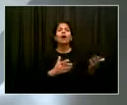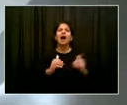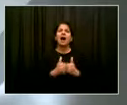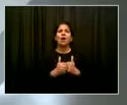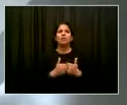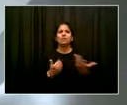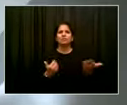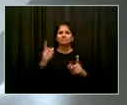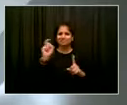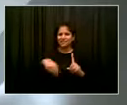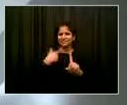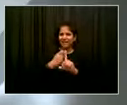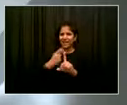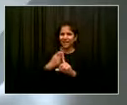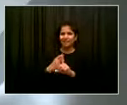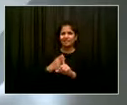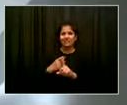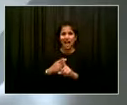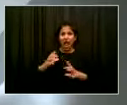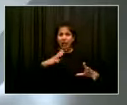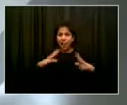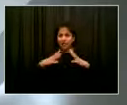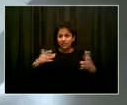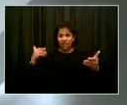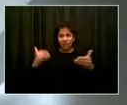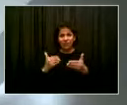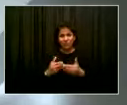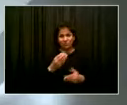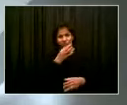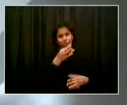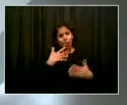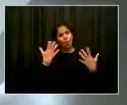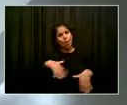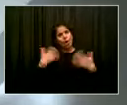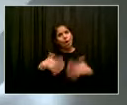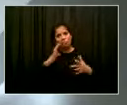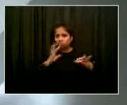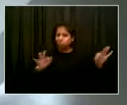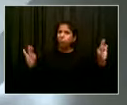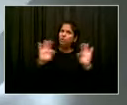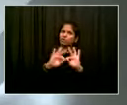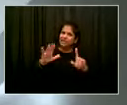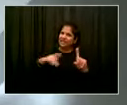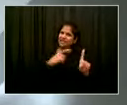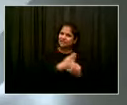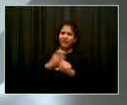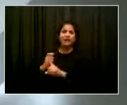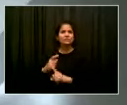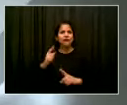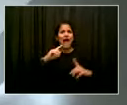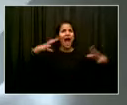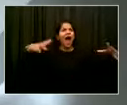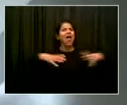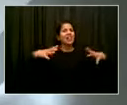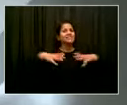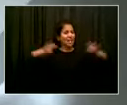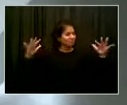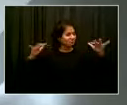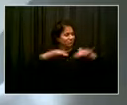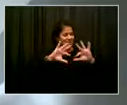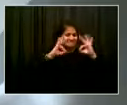their vaccines get their vaccines and get vaccinated so they can continue to share and spend a holiday season that's truly